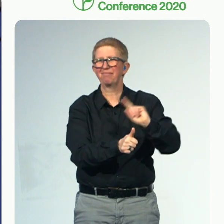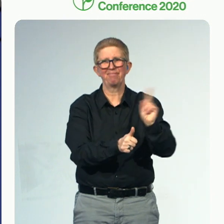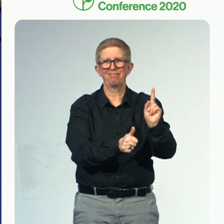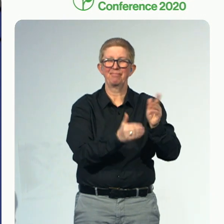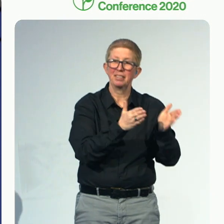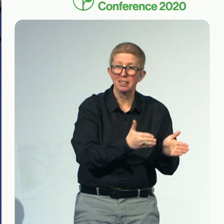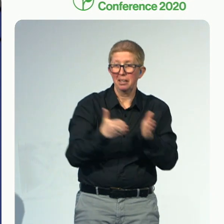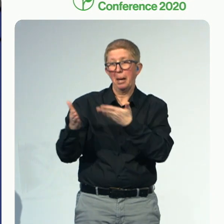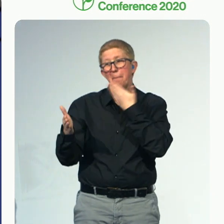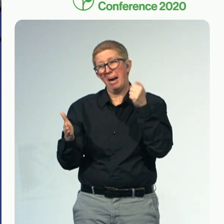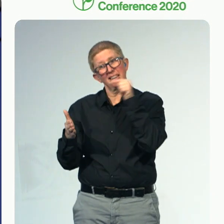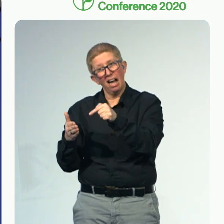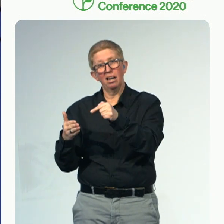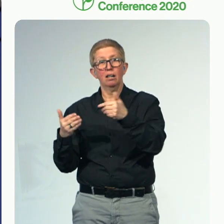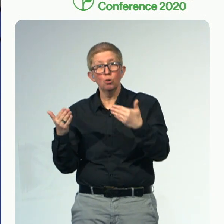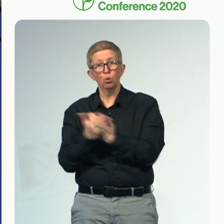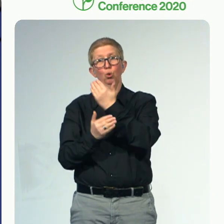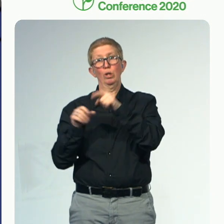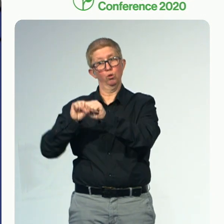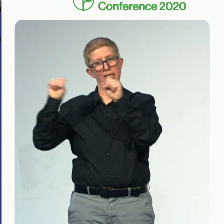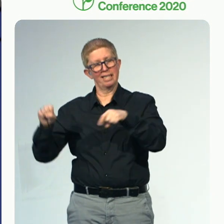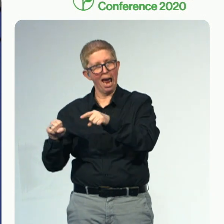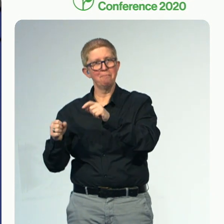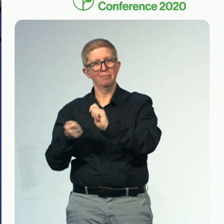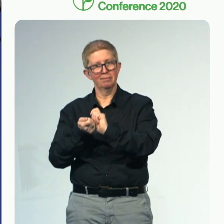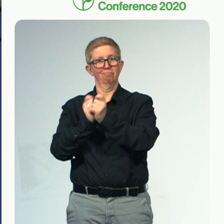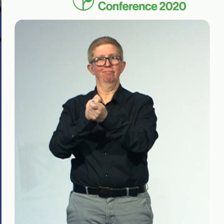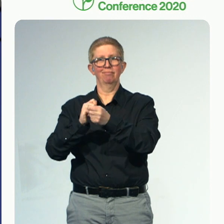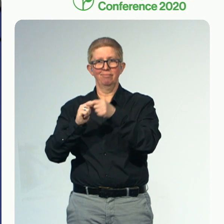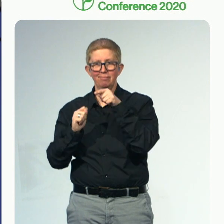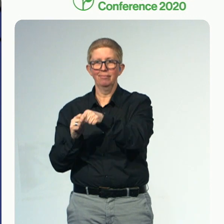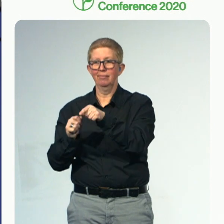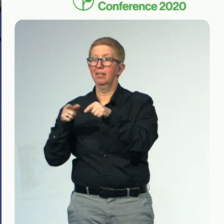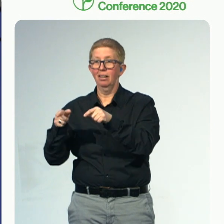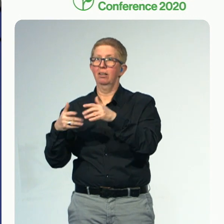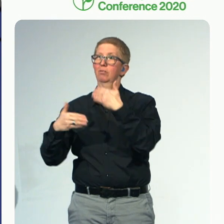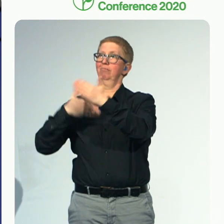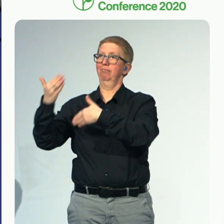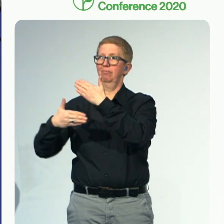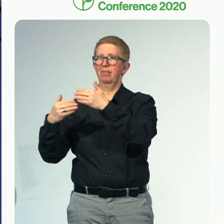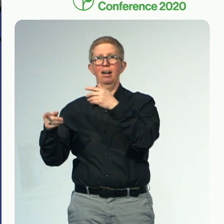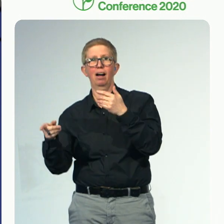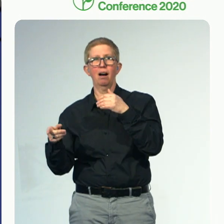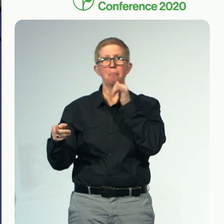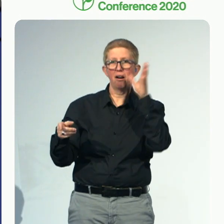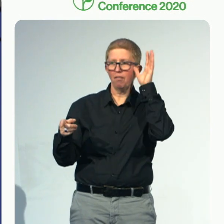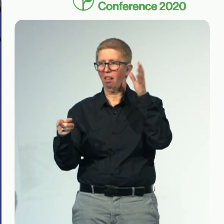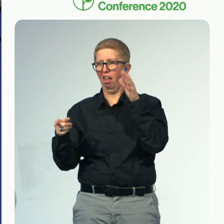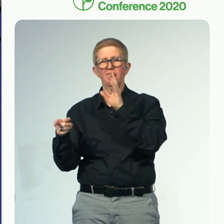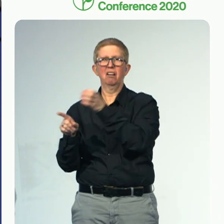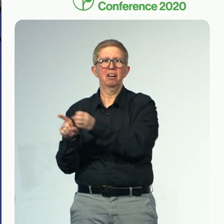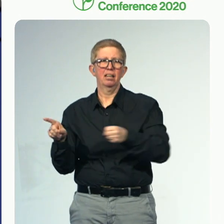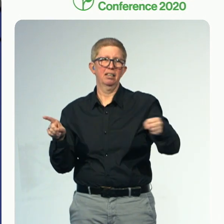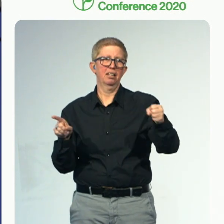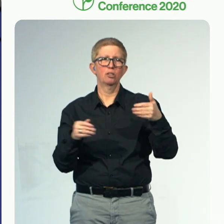not that anybody says that special schools are better in principle. I don't think anybody has ever said that. So I think in all of